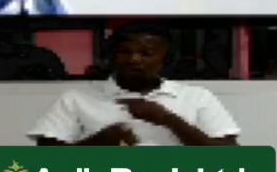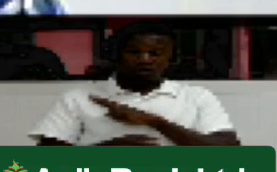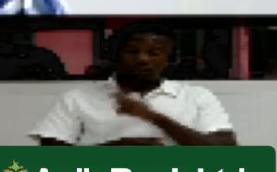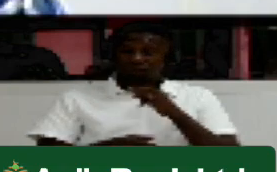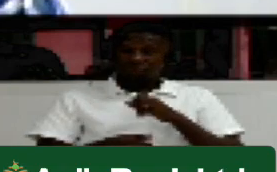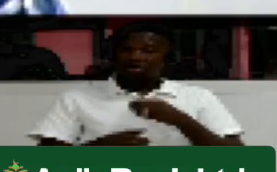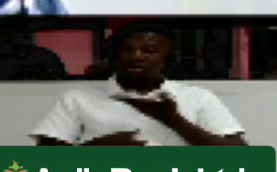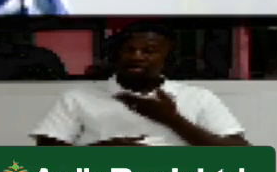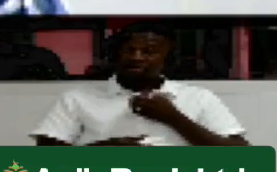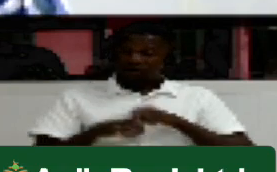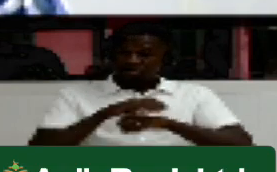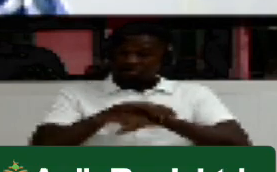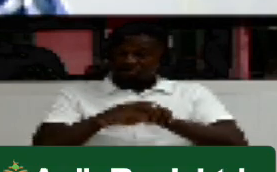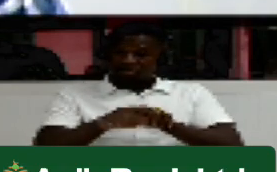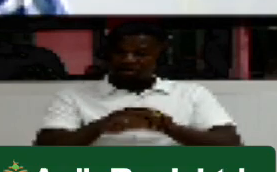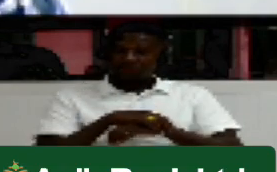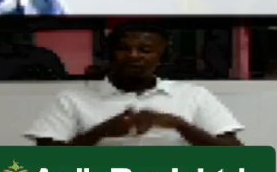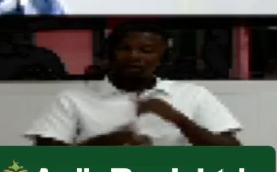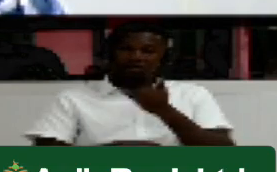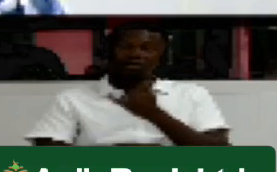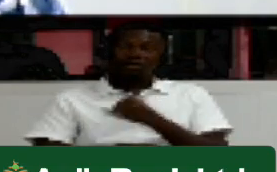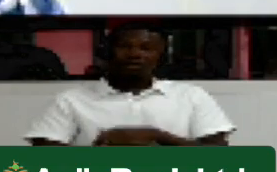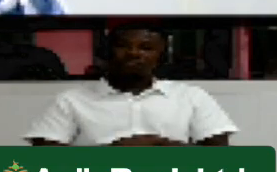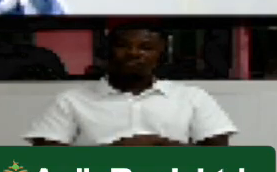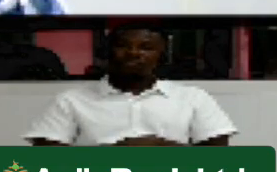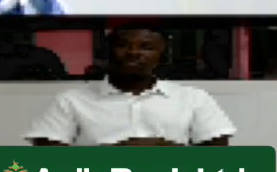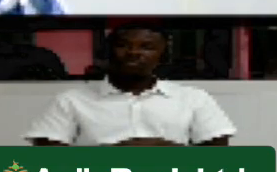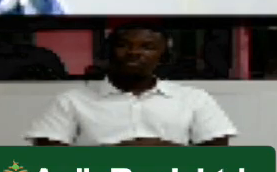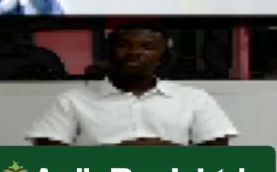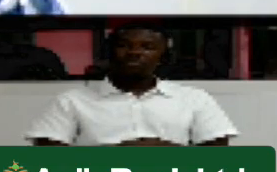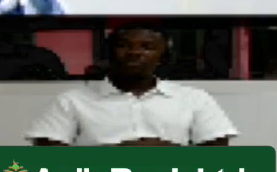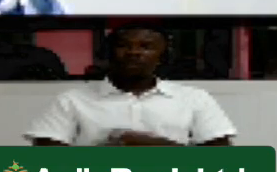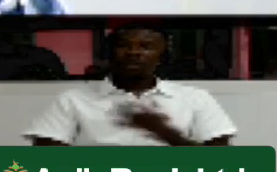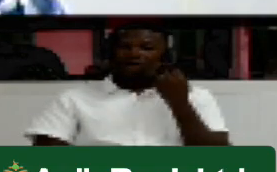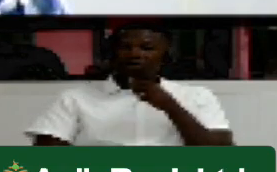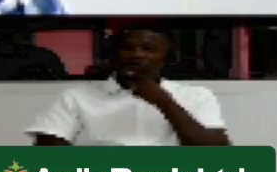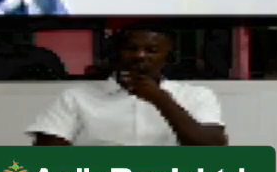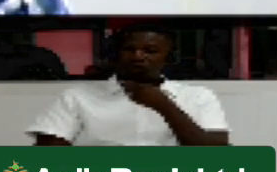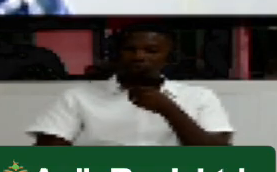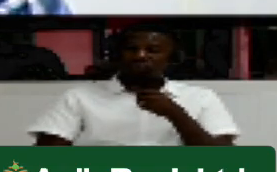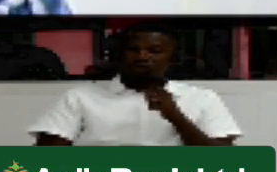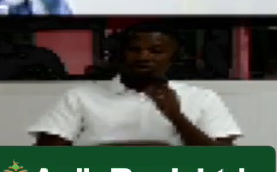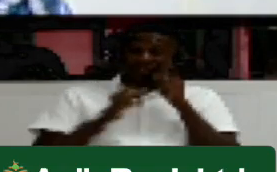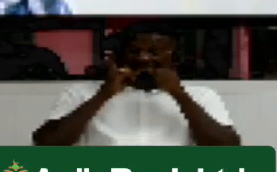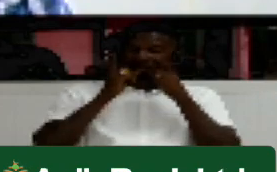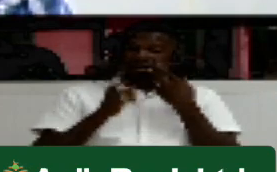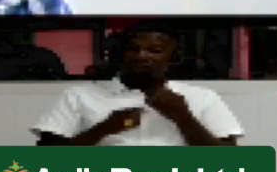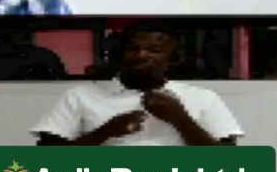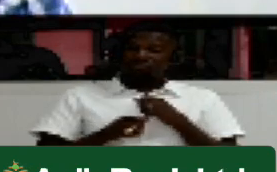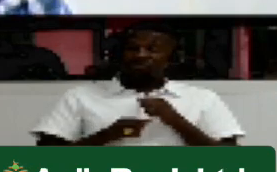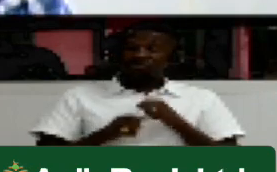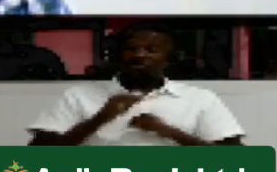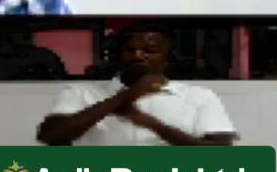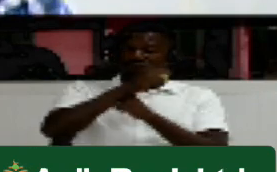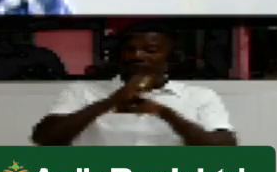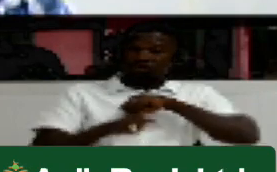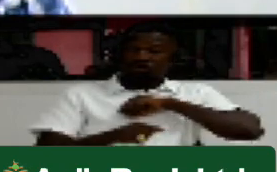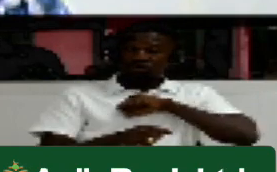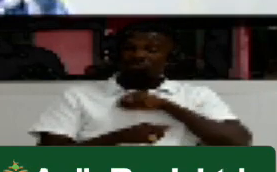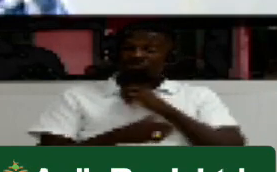Yes. And how are you, how do you live? How do you sustain yourself?